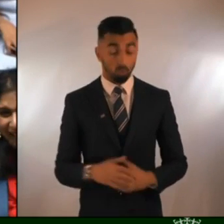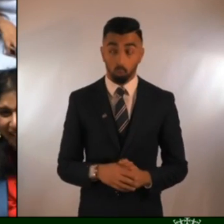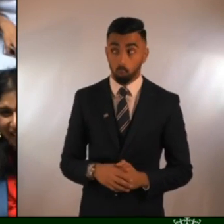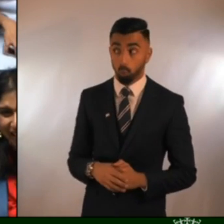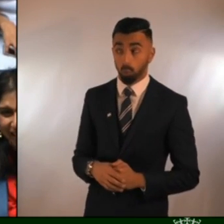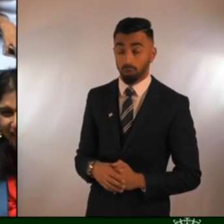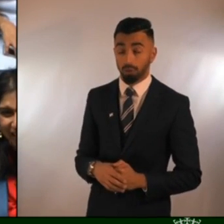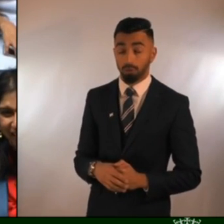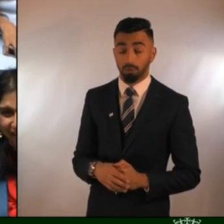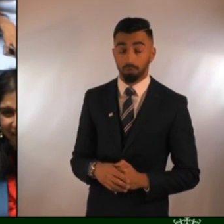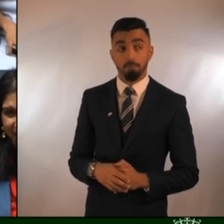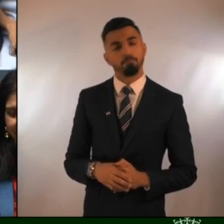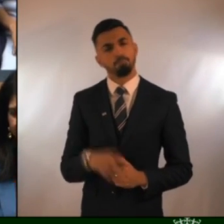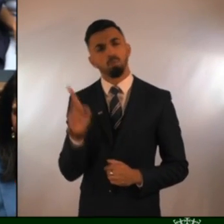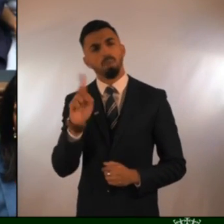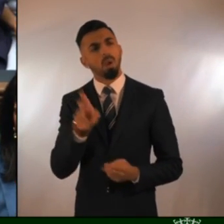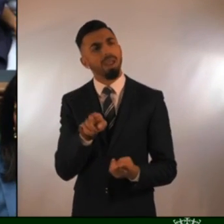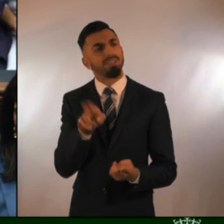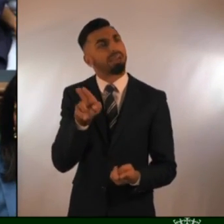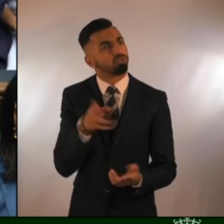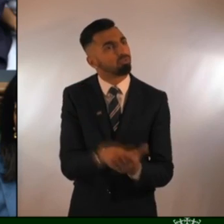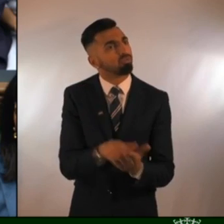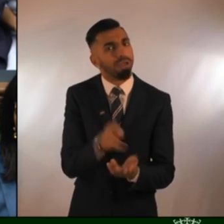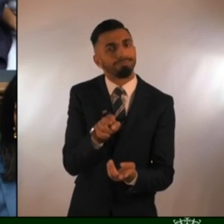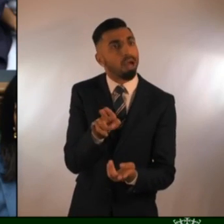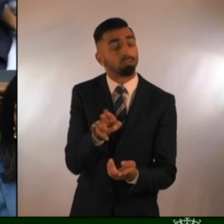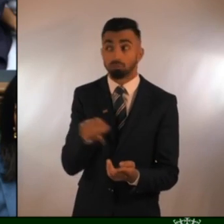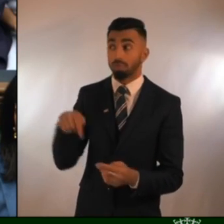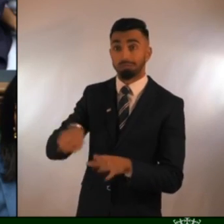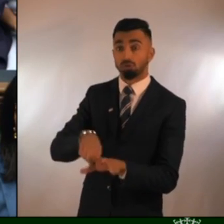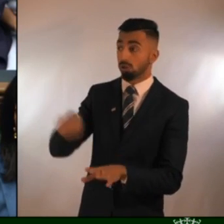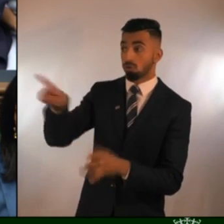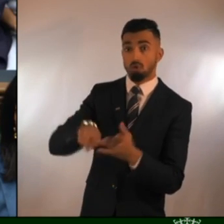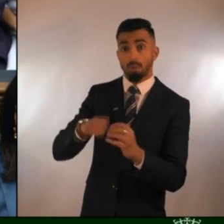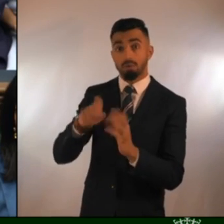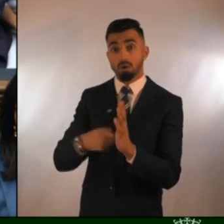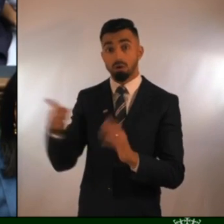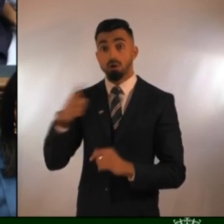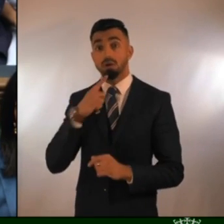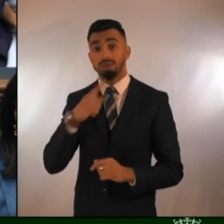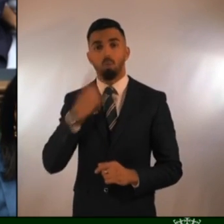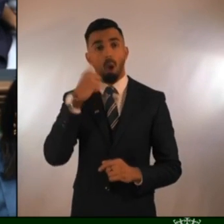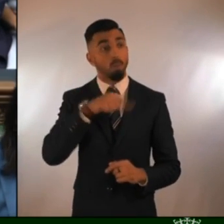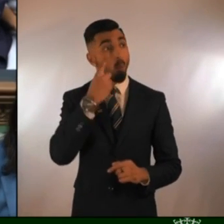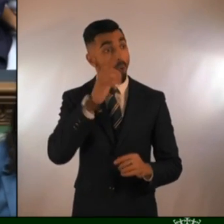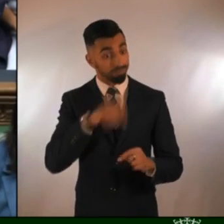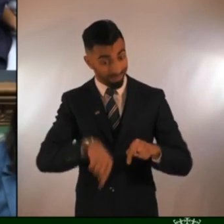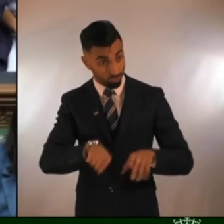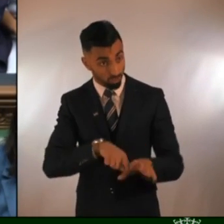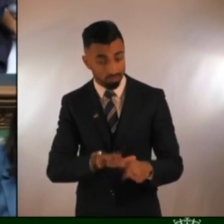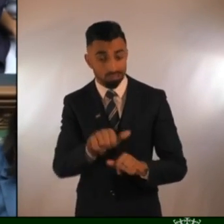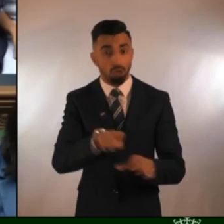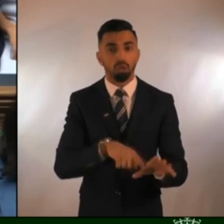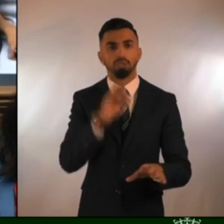the OBR forecast 1.4% this year, increasing to 1.8% next year, and then for the rest of the forecast